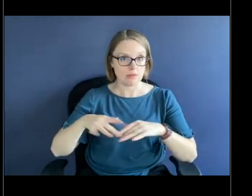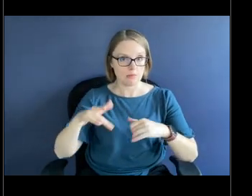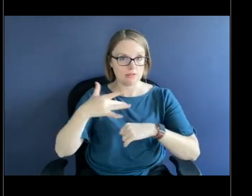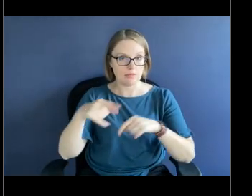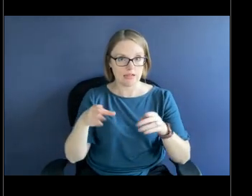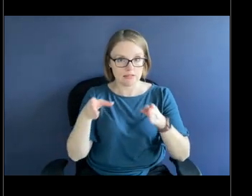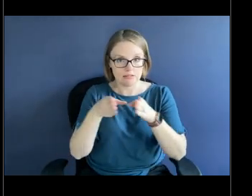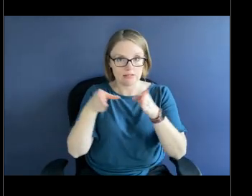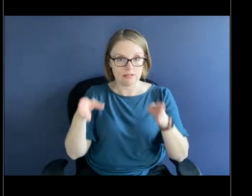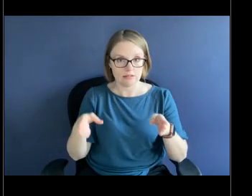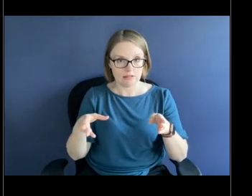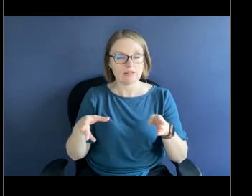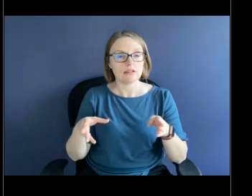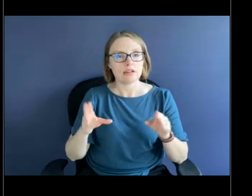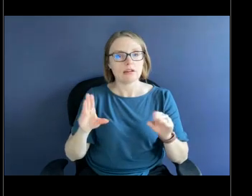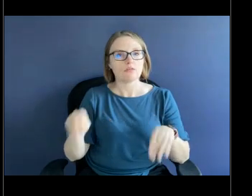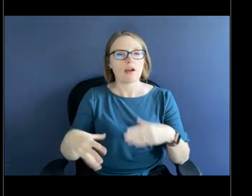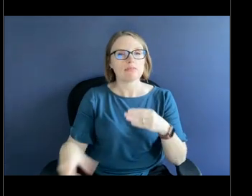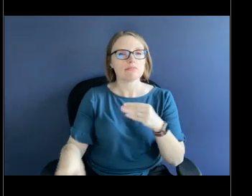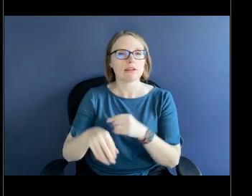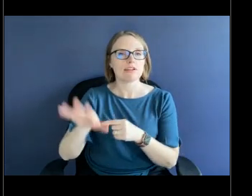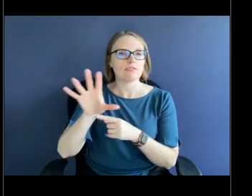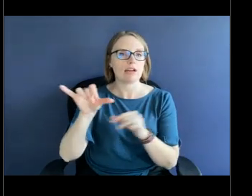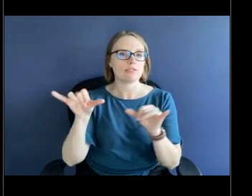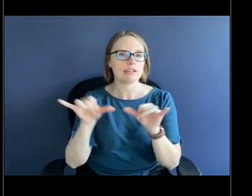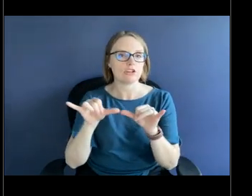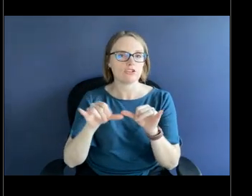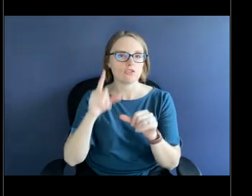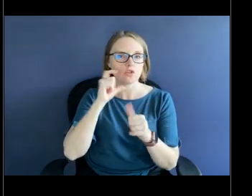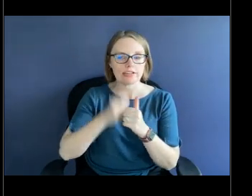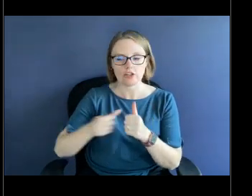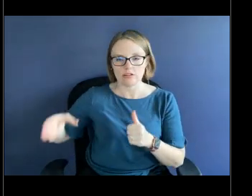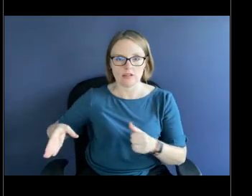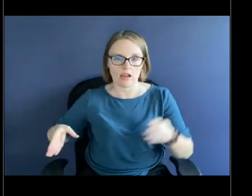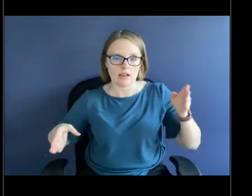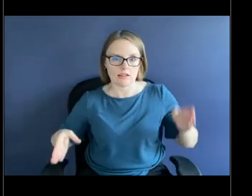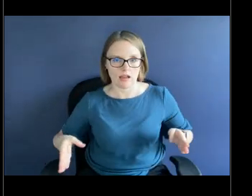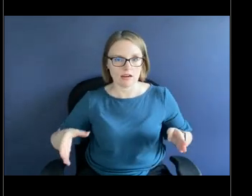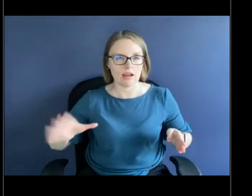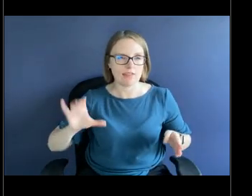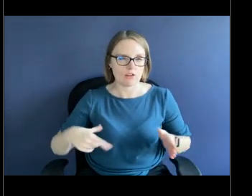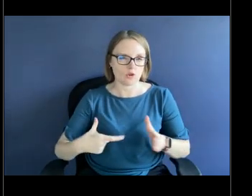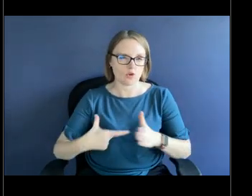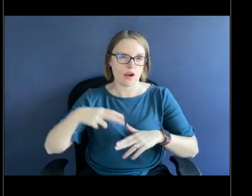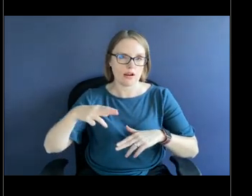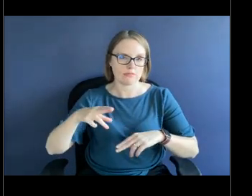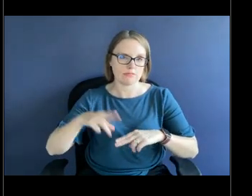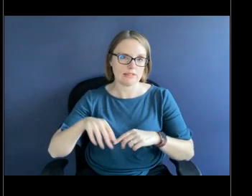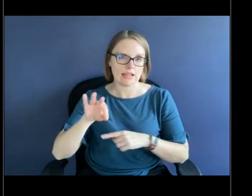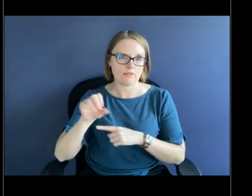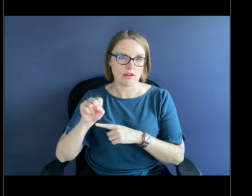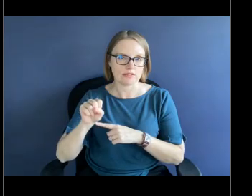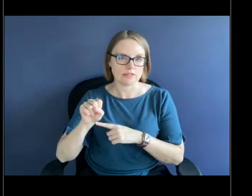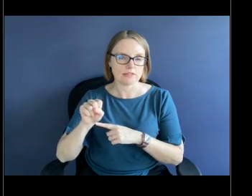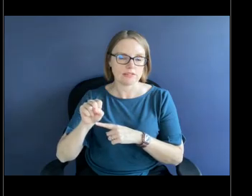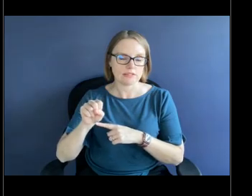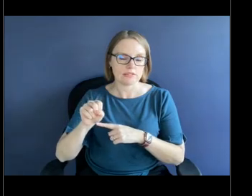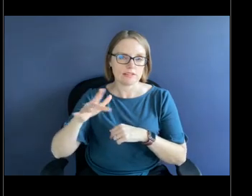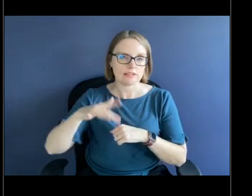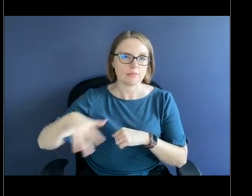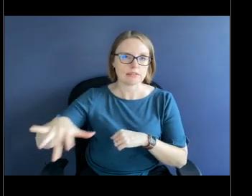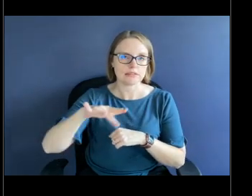provides an additional 5 inches on either side of the required CFS of 30